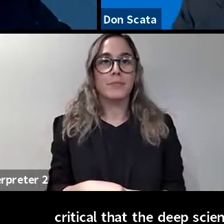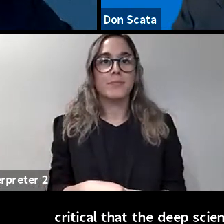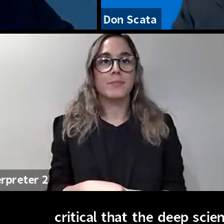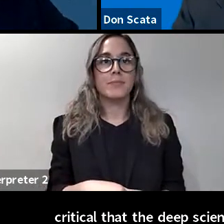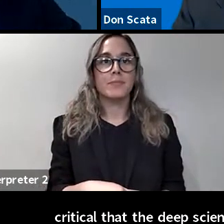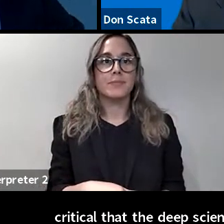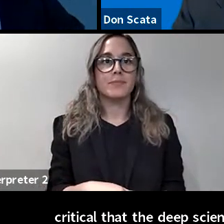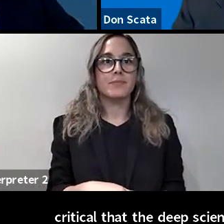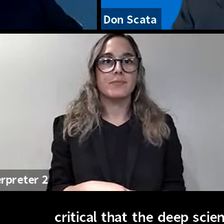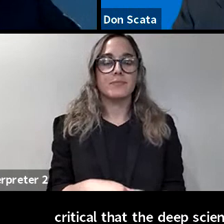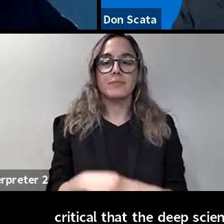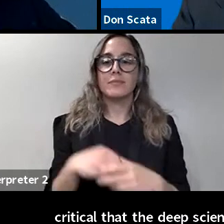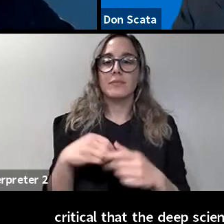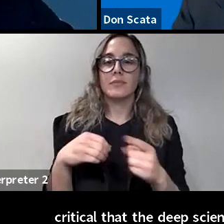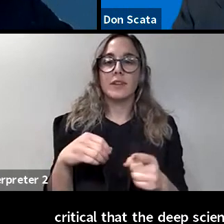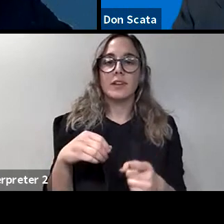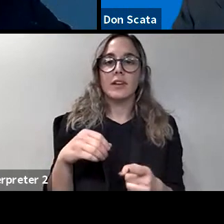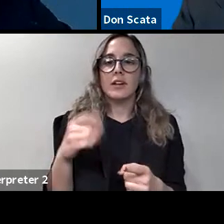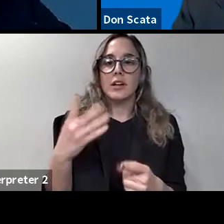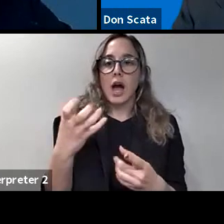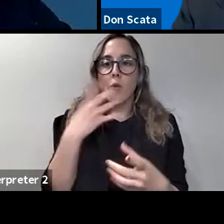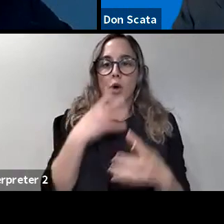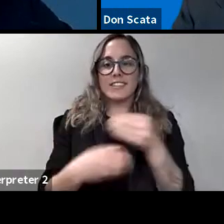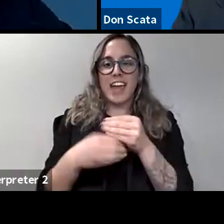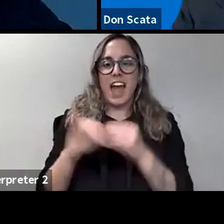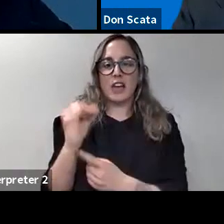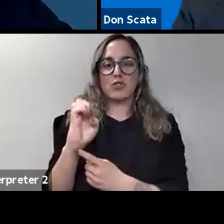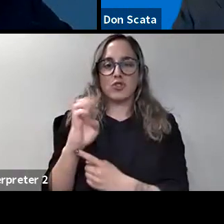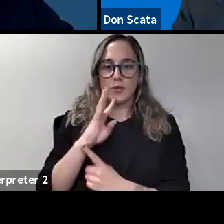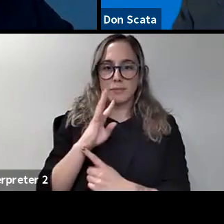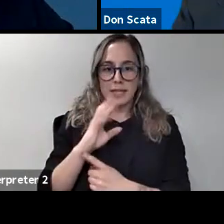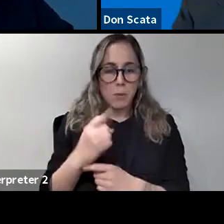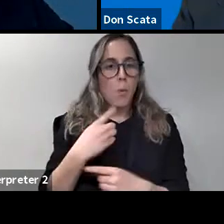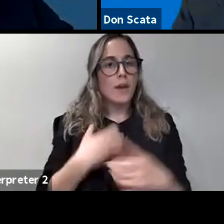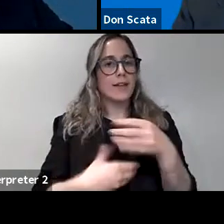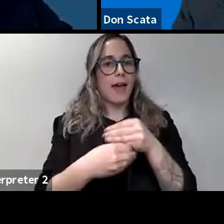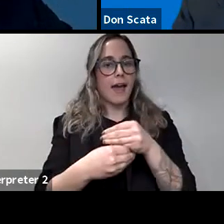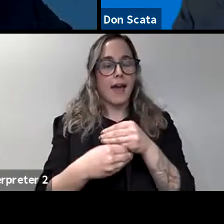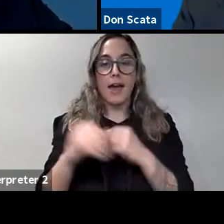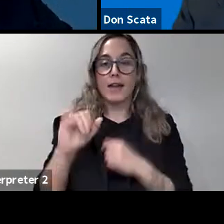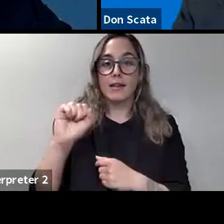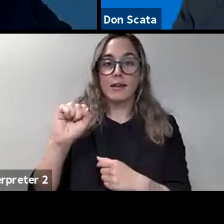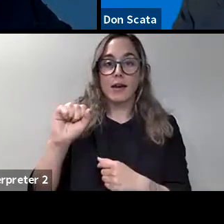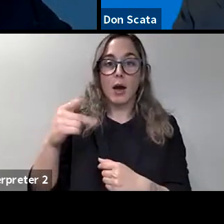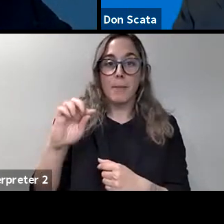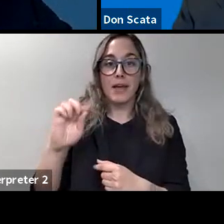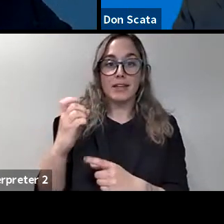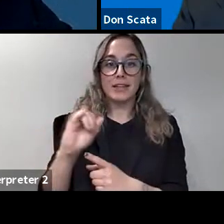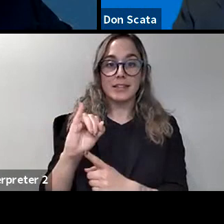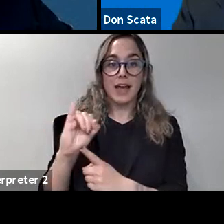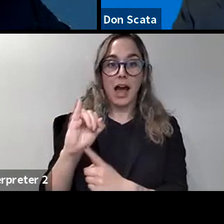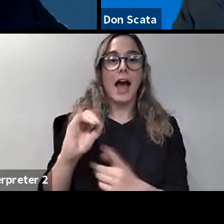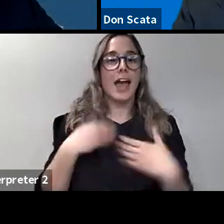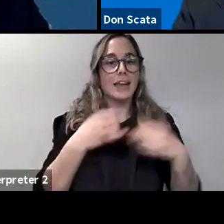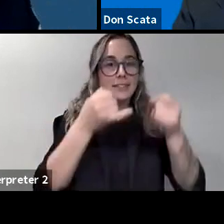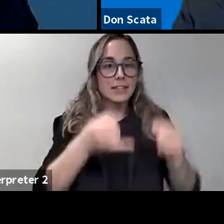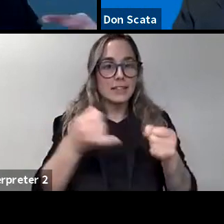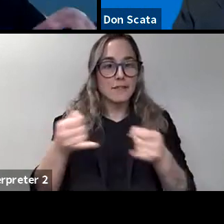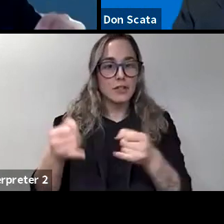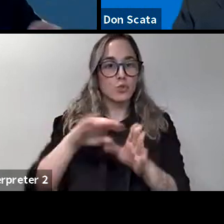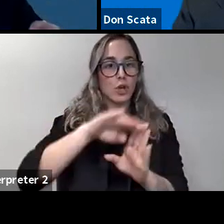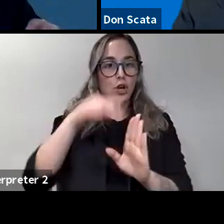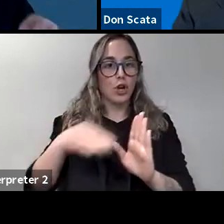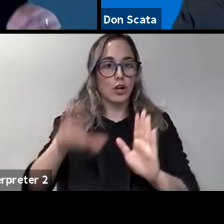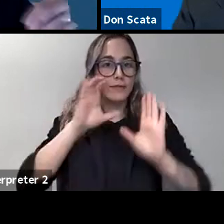Yeah, and Jim, I wanted to add to that, in although Appendix I has individual curves for each airport, those